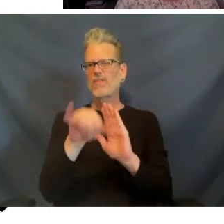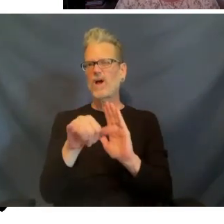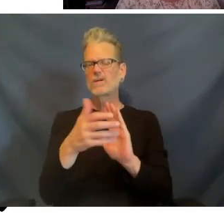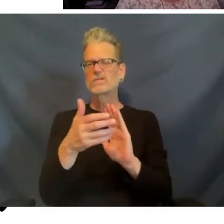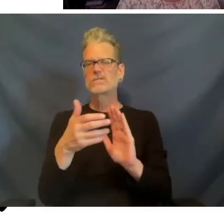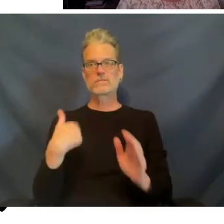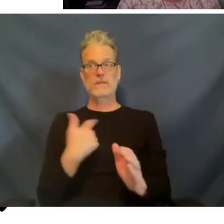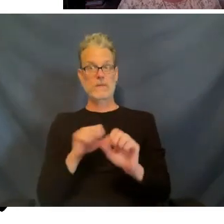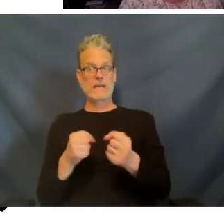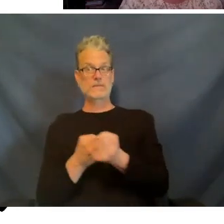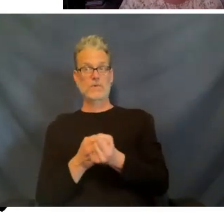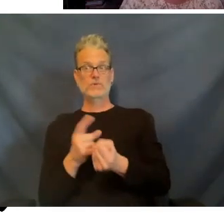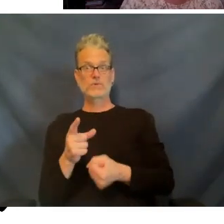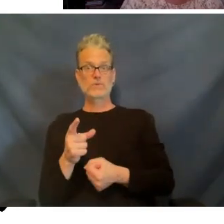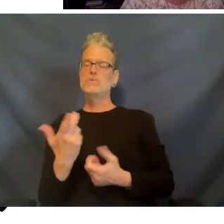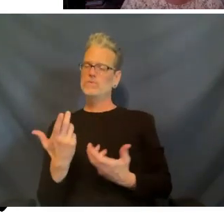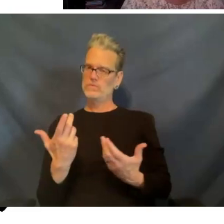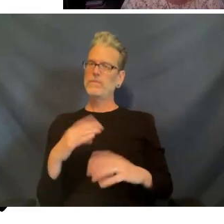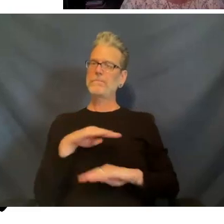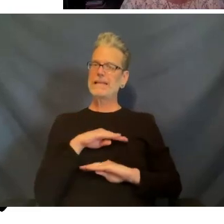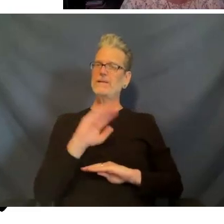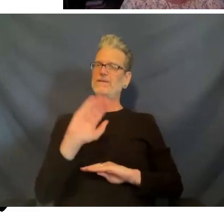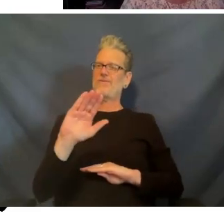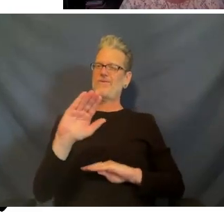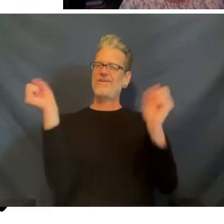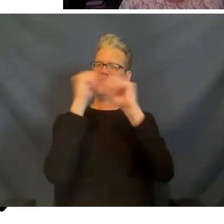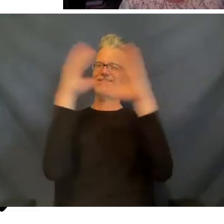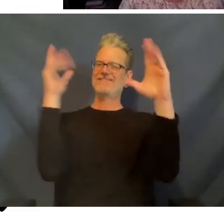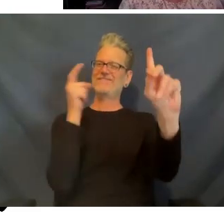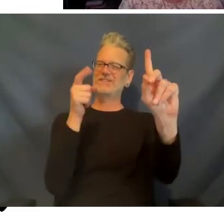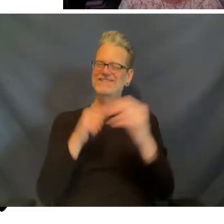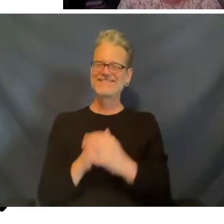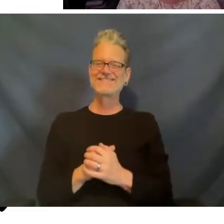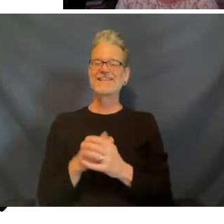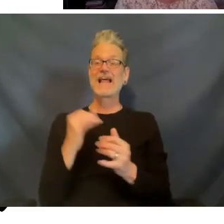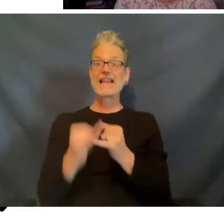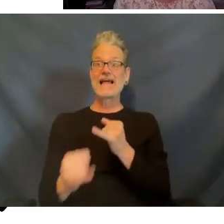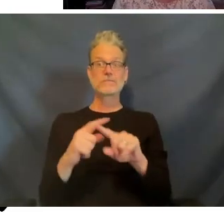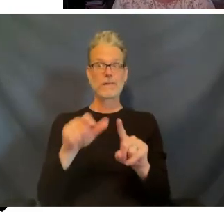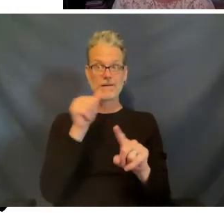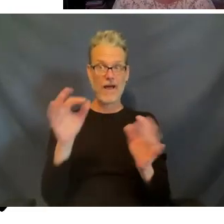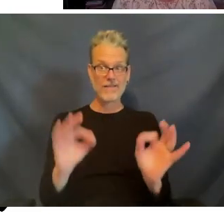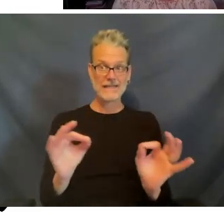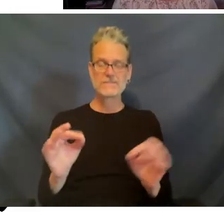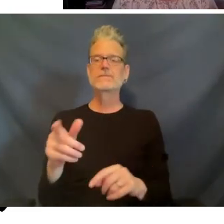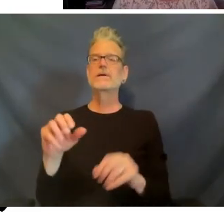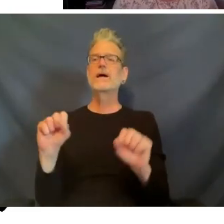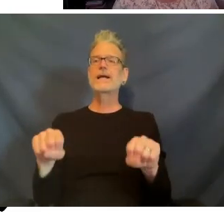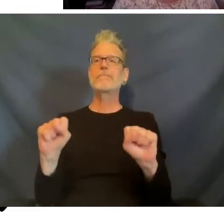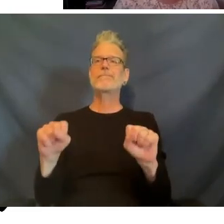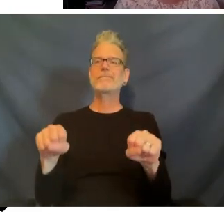help support you meet your big visions. And last but not least, capacity building. So